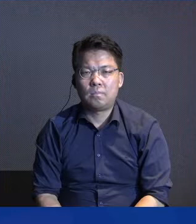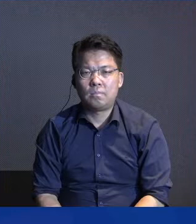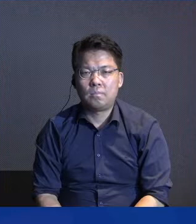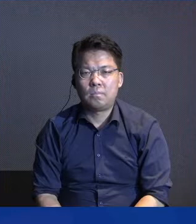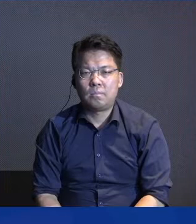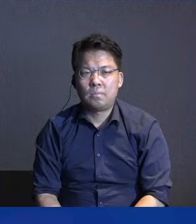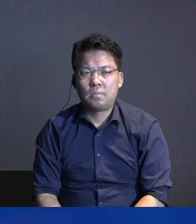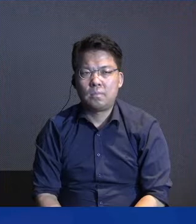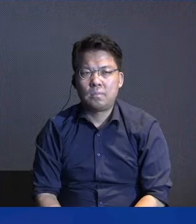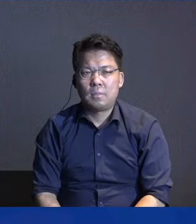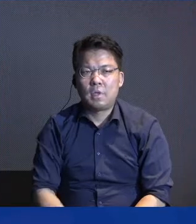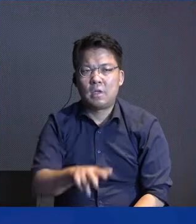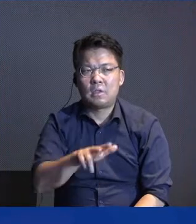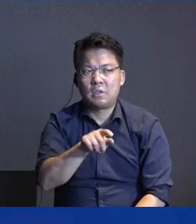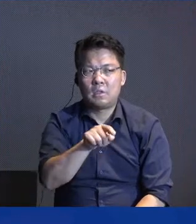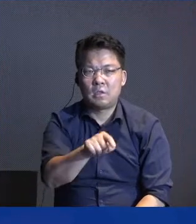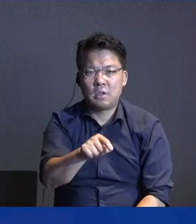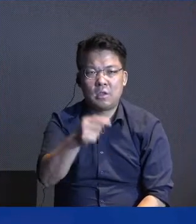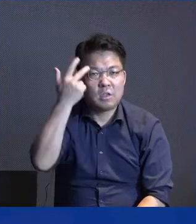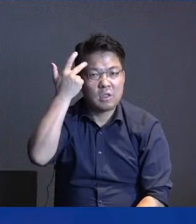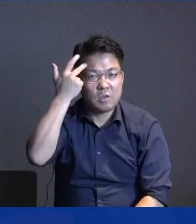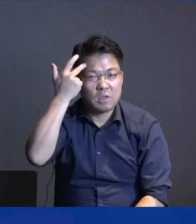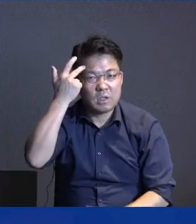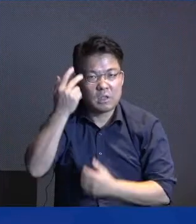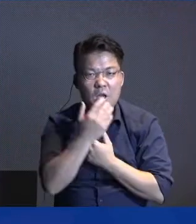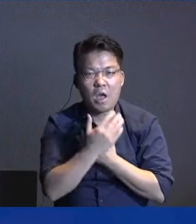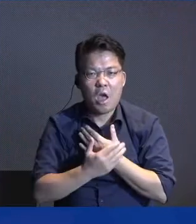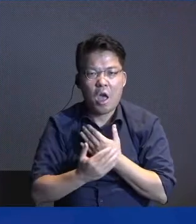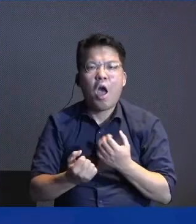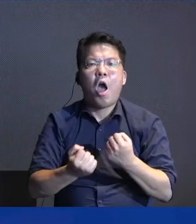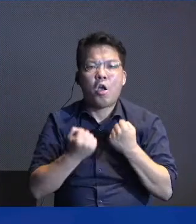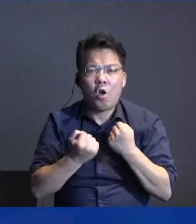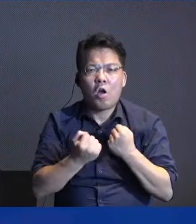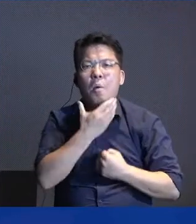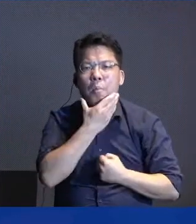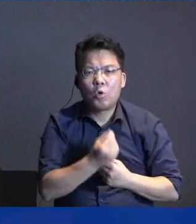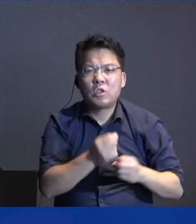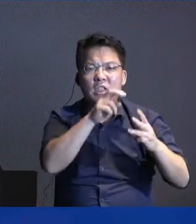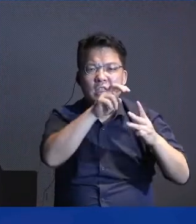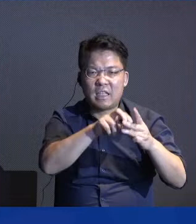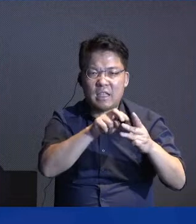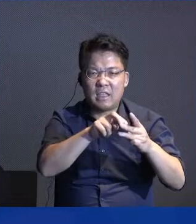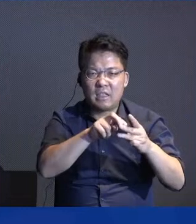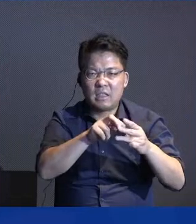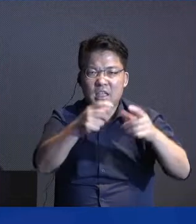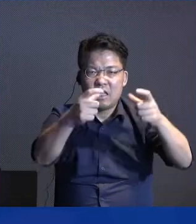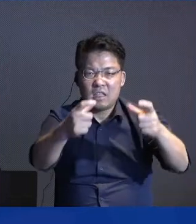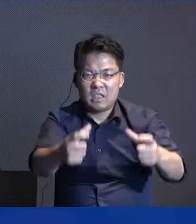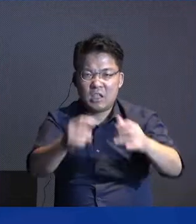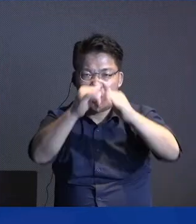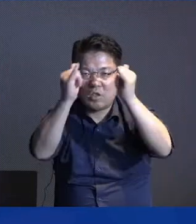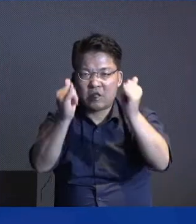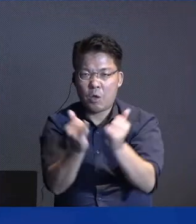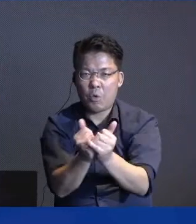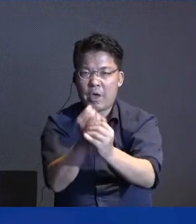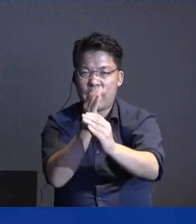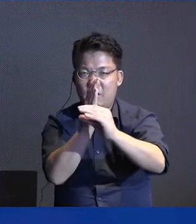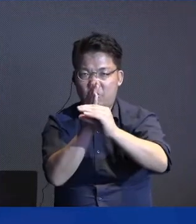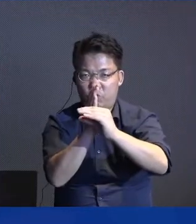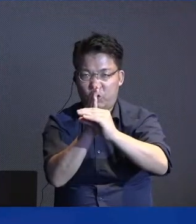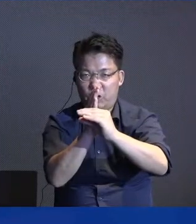community-oriented center where people can get not only medical care